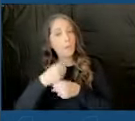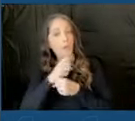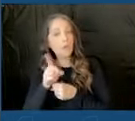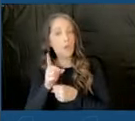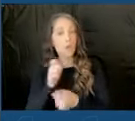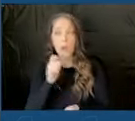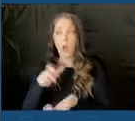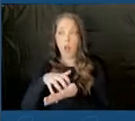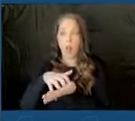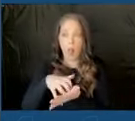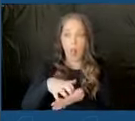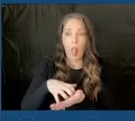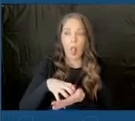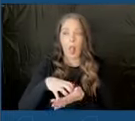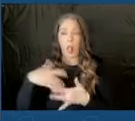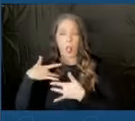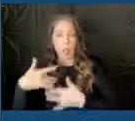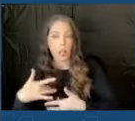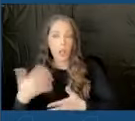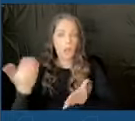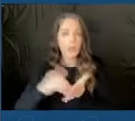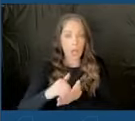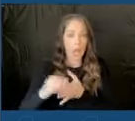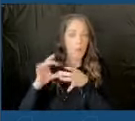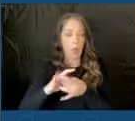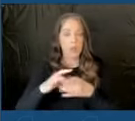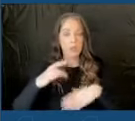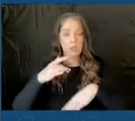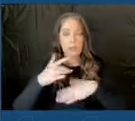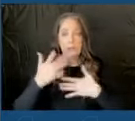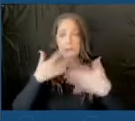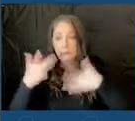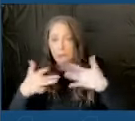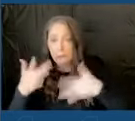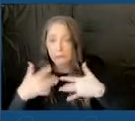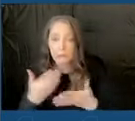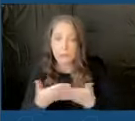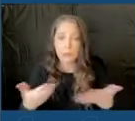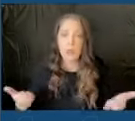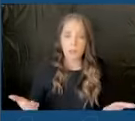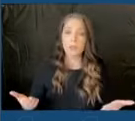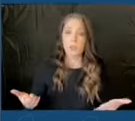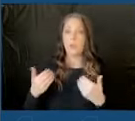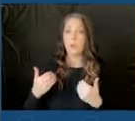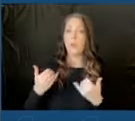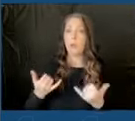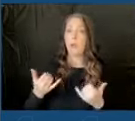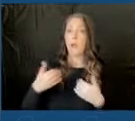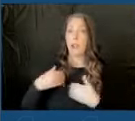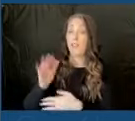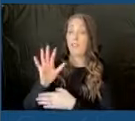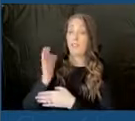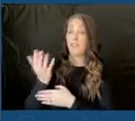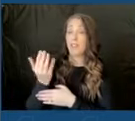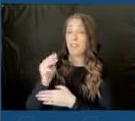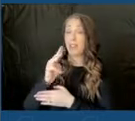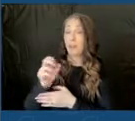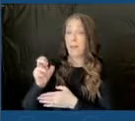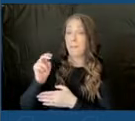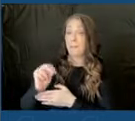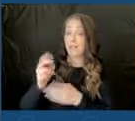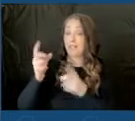again with respect to supplies. So we have amassed over 15 million test kits are in inventory right now to be able to handle any